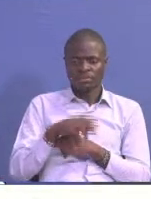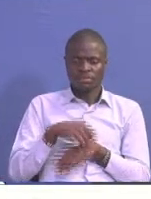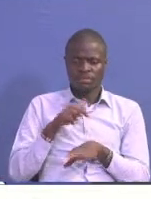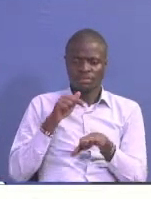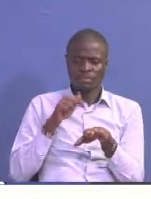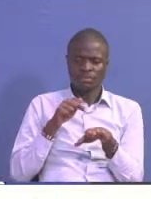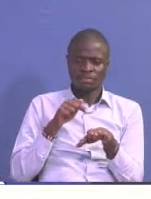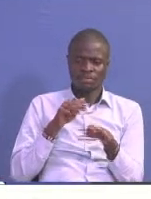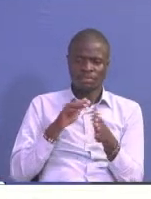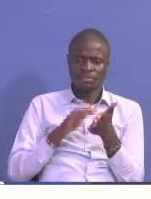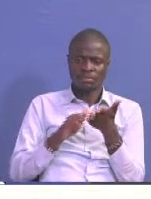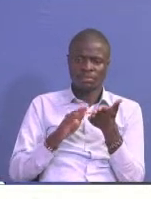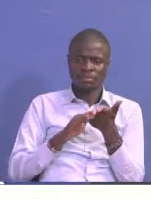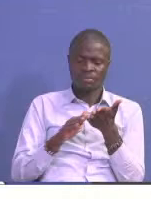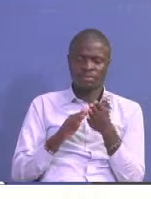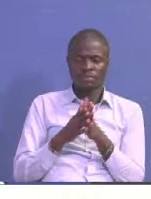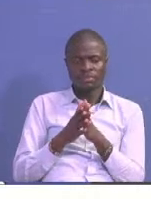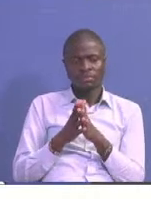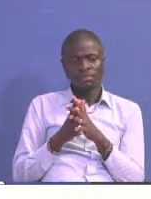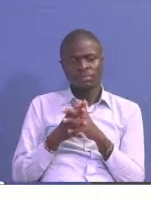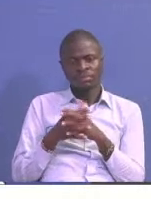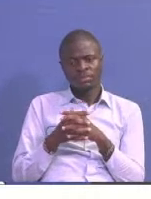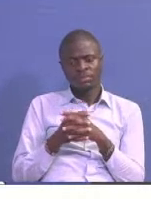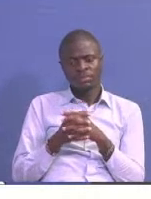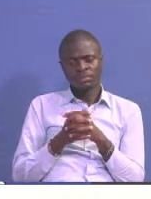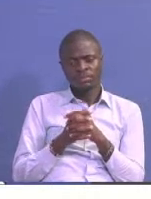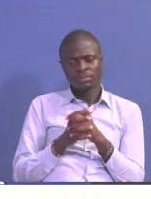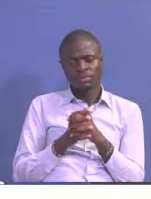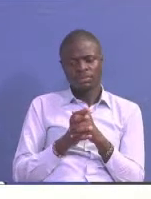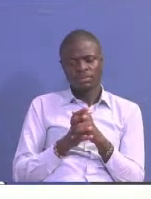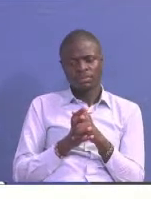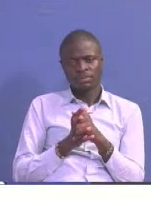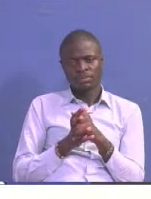effective, those blockages.